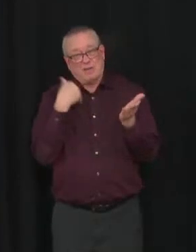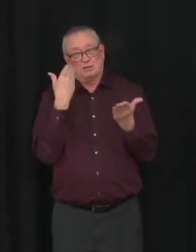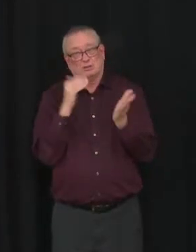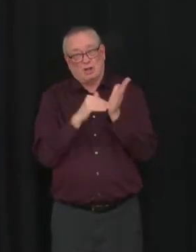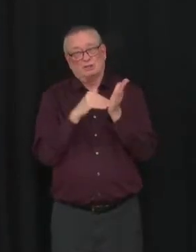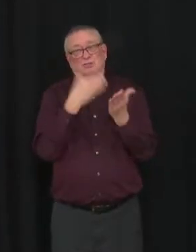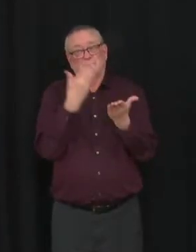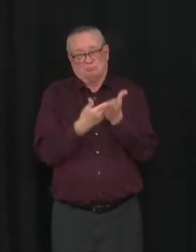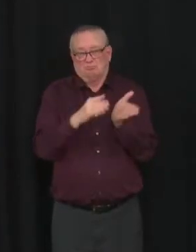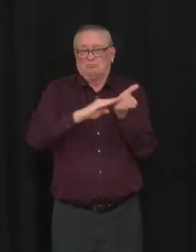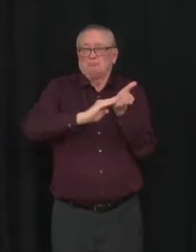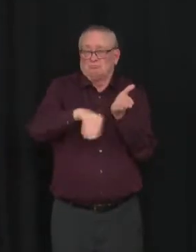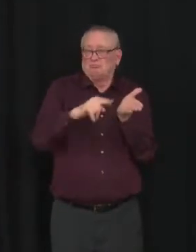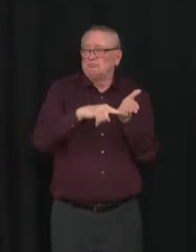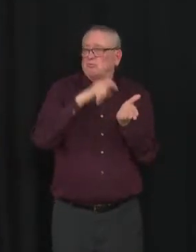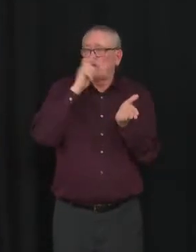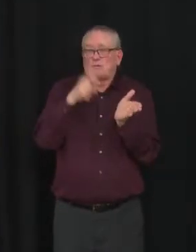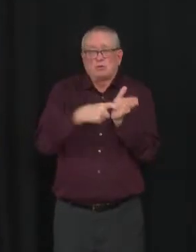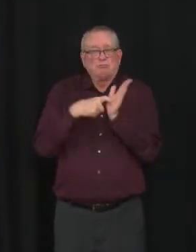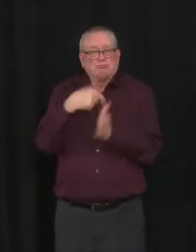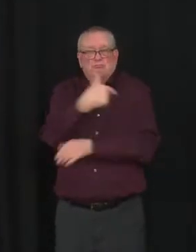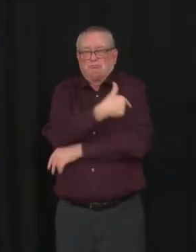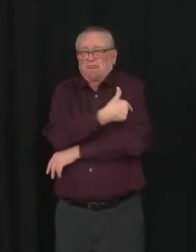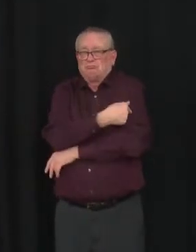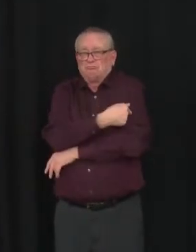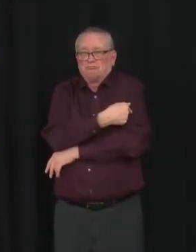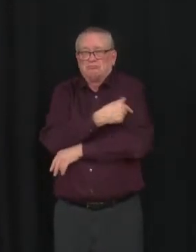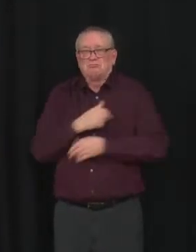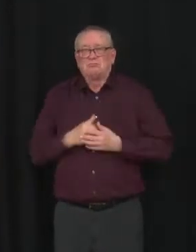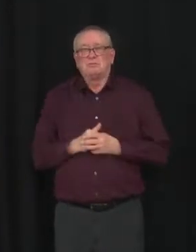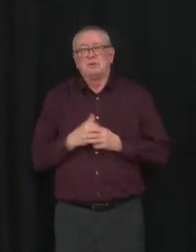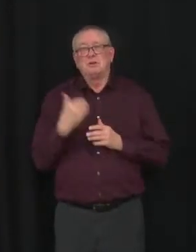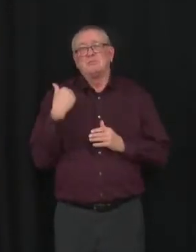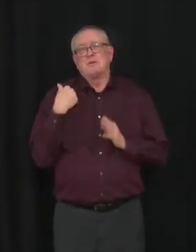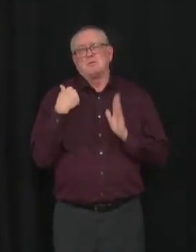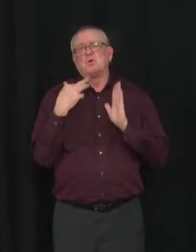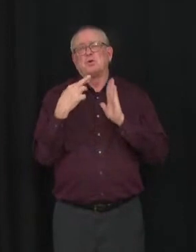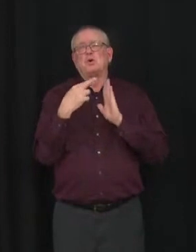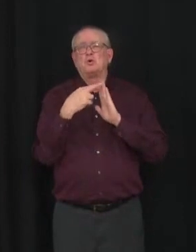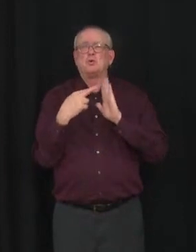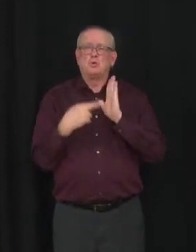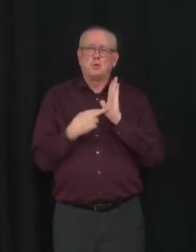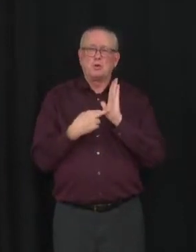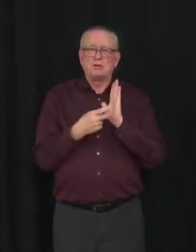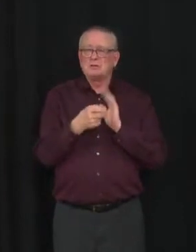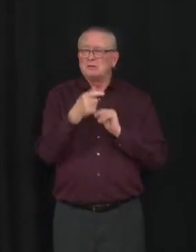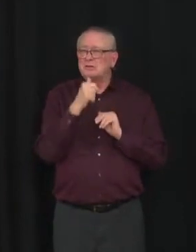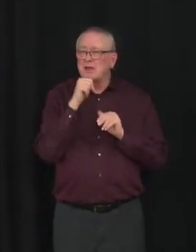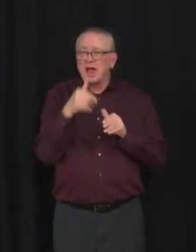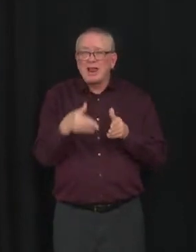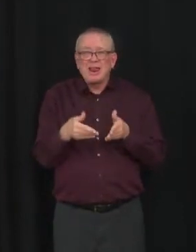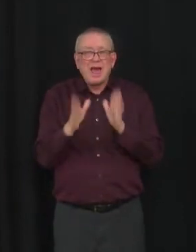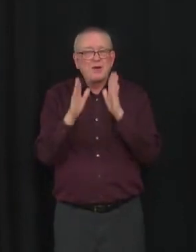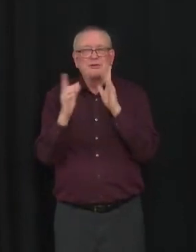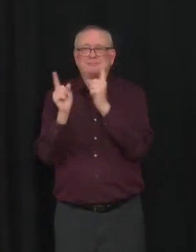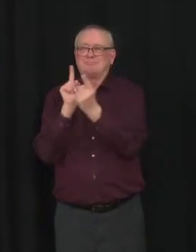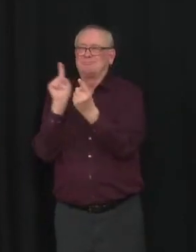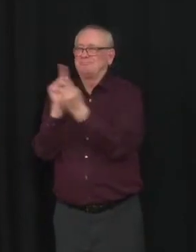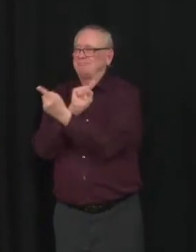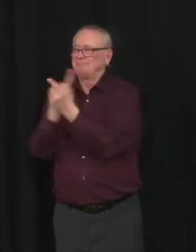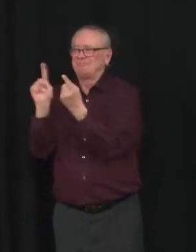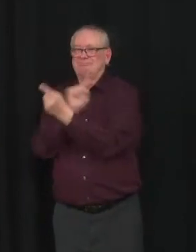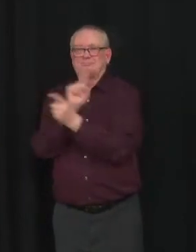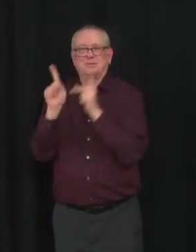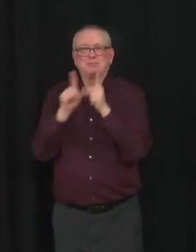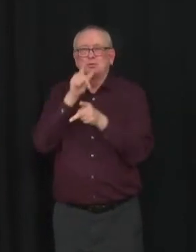vaccination, under the previous rule, you were not allowed to see anybody indoors. You weren't allowed